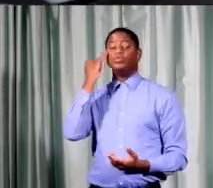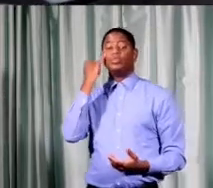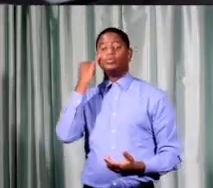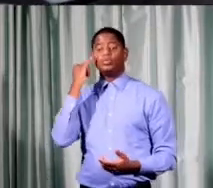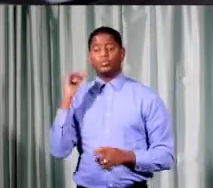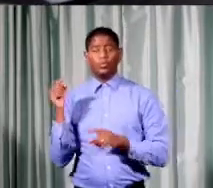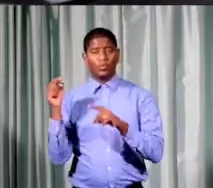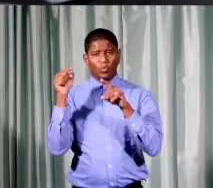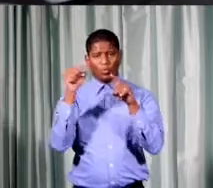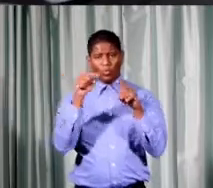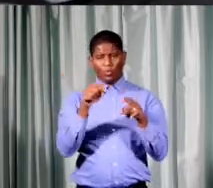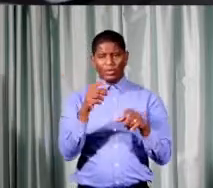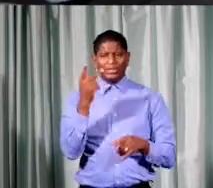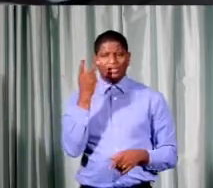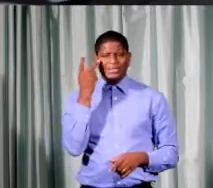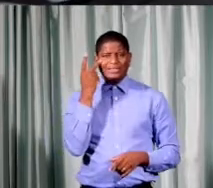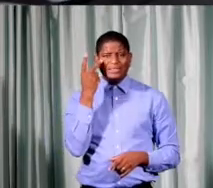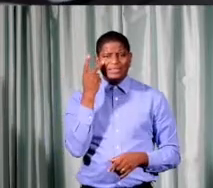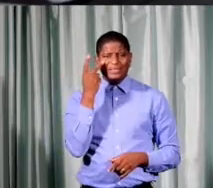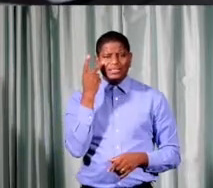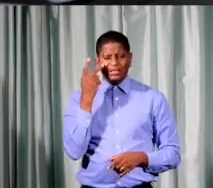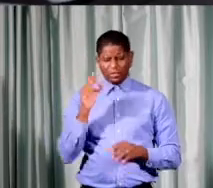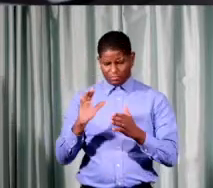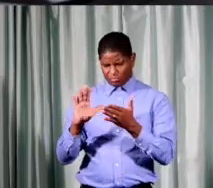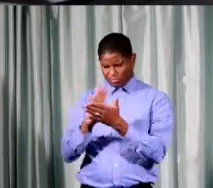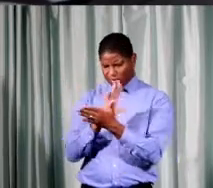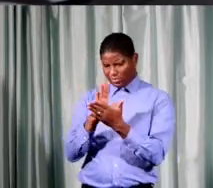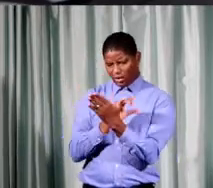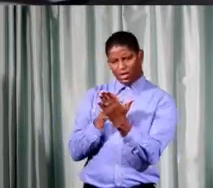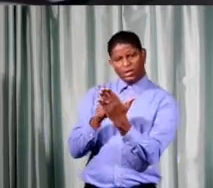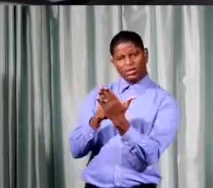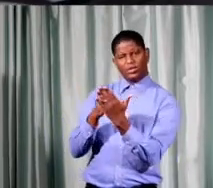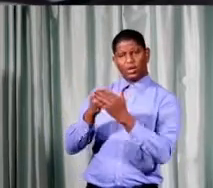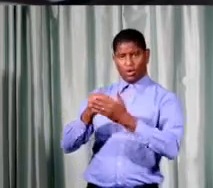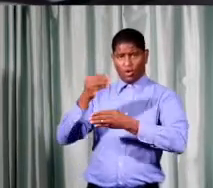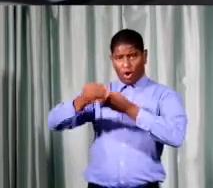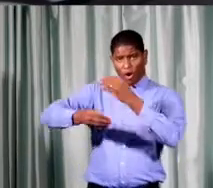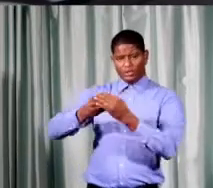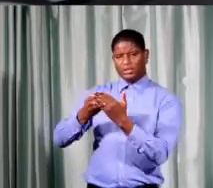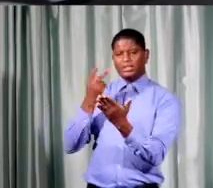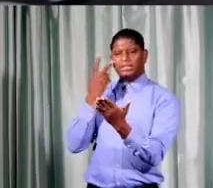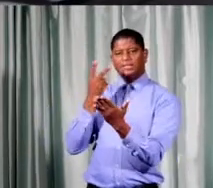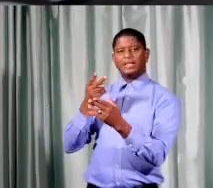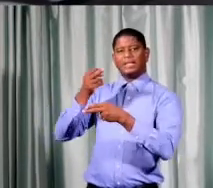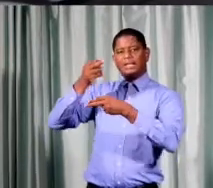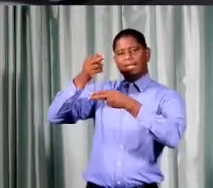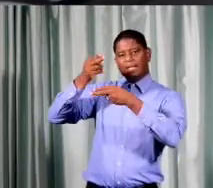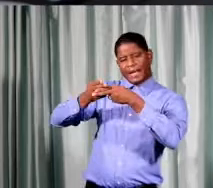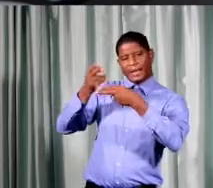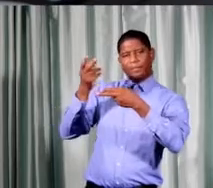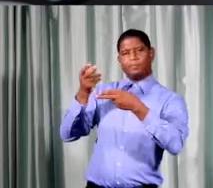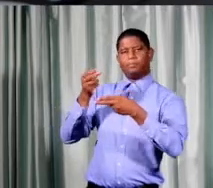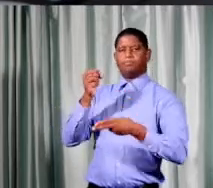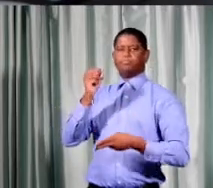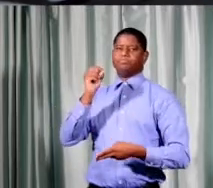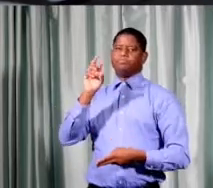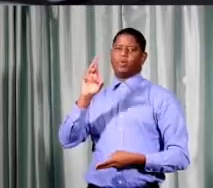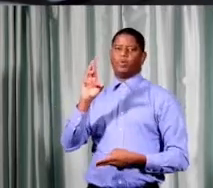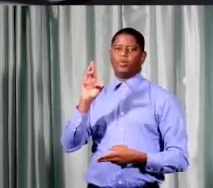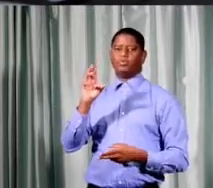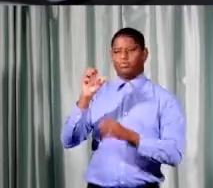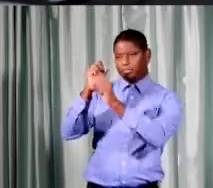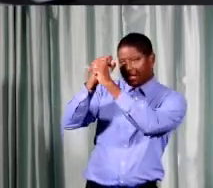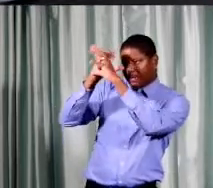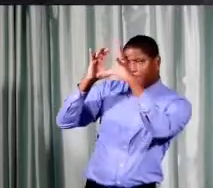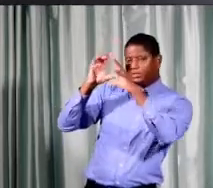brand, image, goodwill in someone's accounts is because they purchased it. The